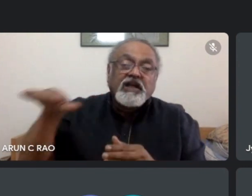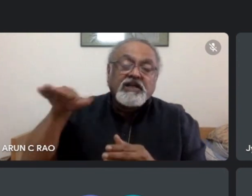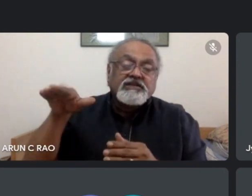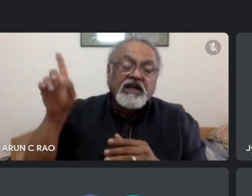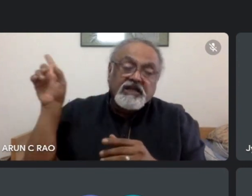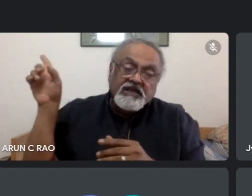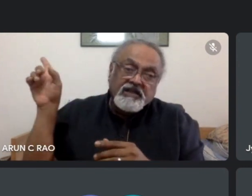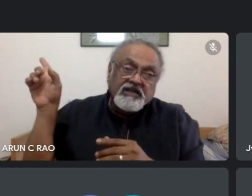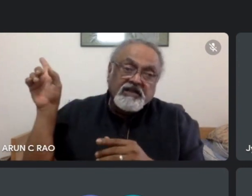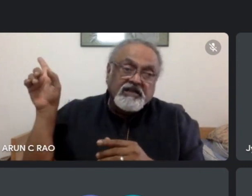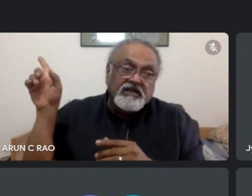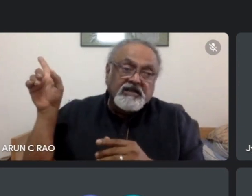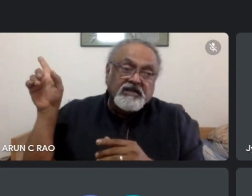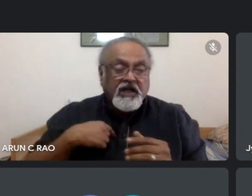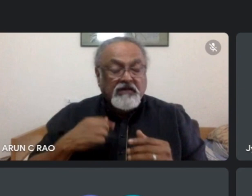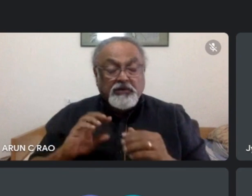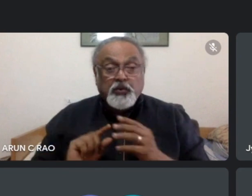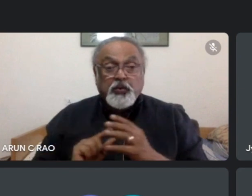grown even more.